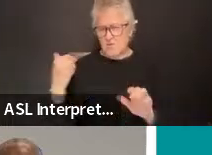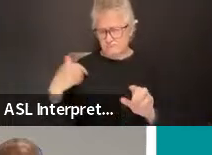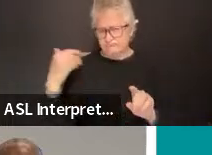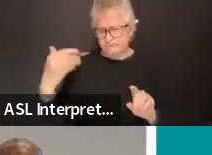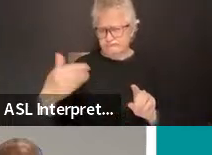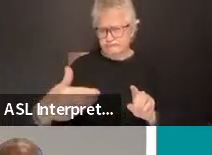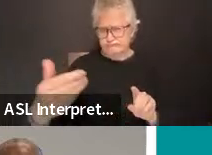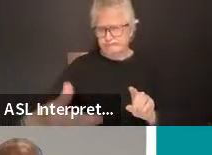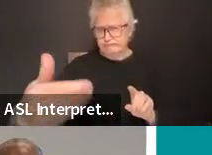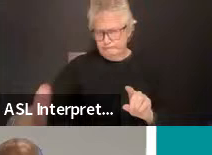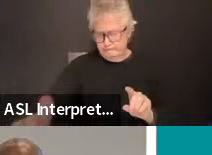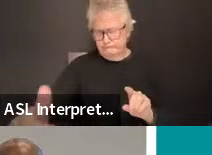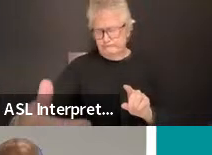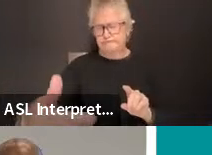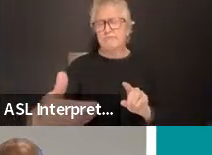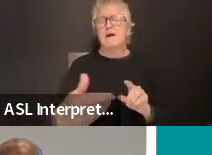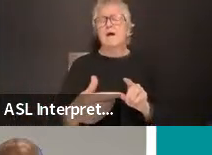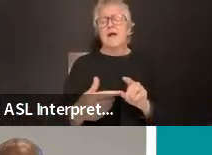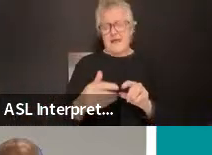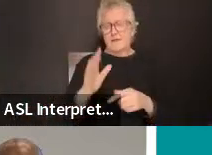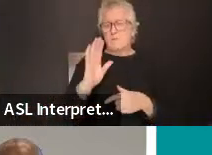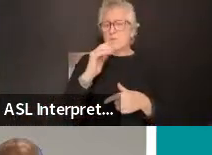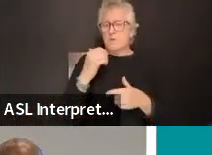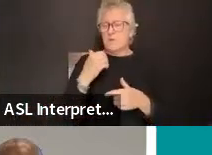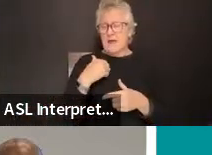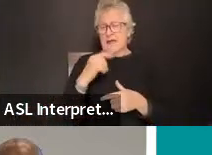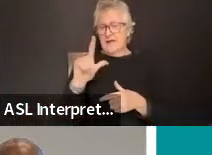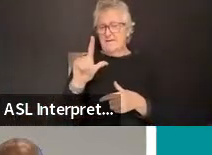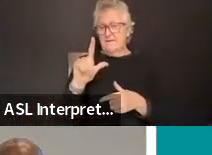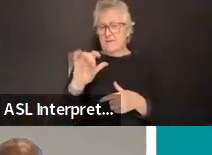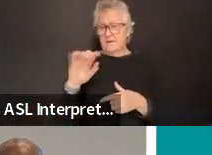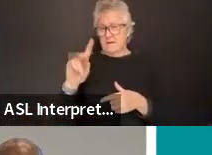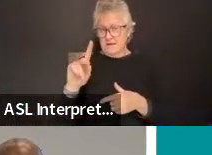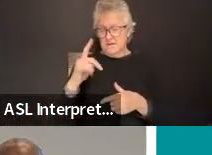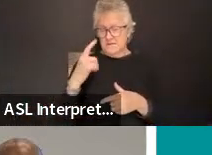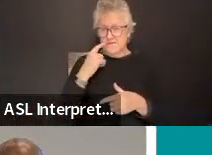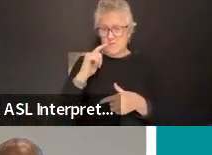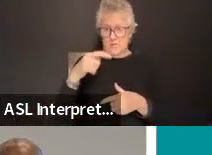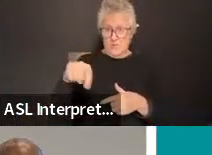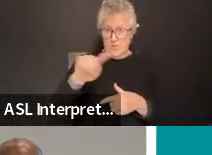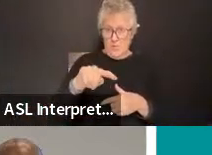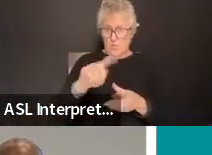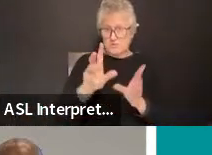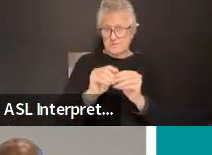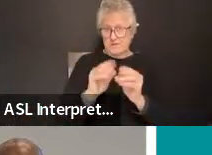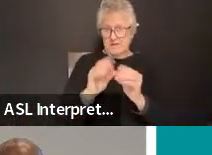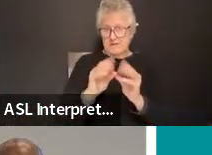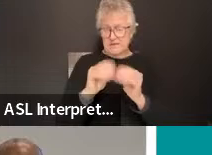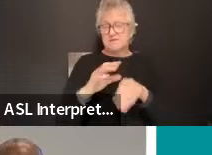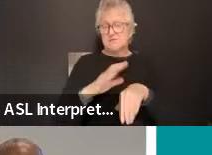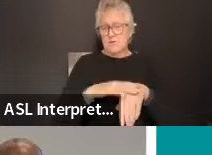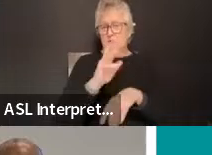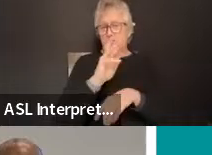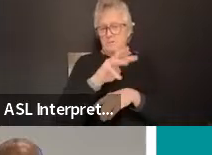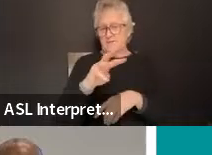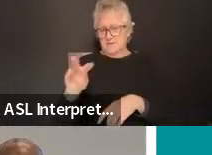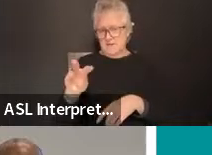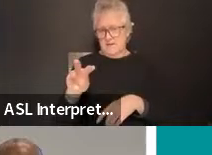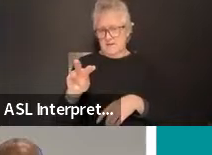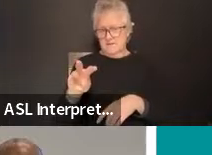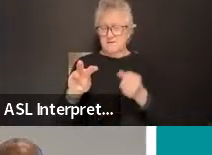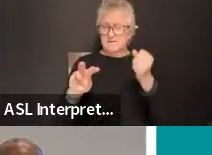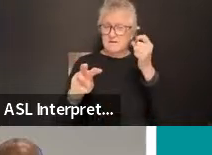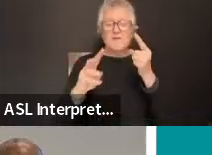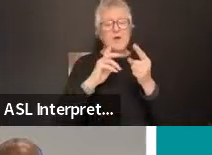we will have those links to those sites or those meetings up on our website. They are publicly held